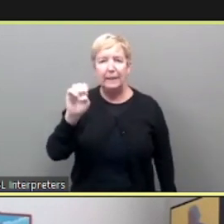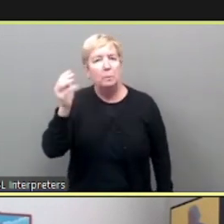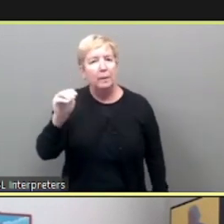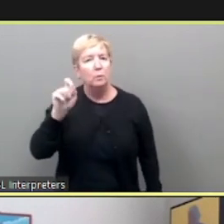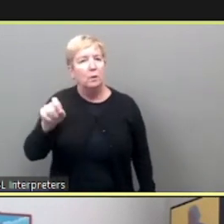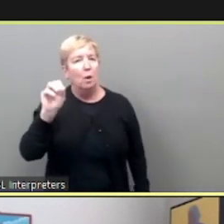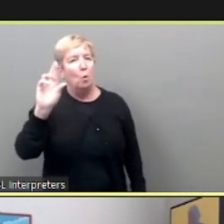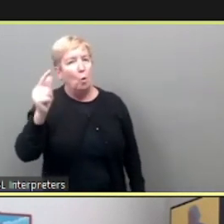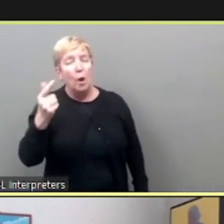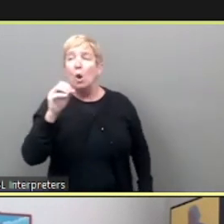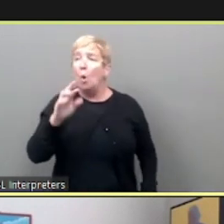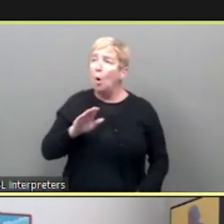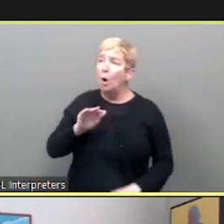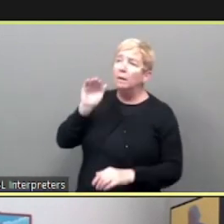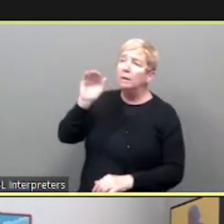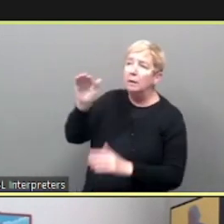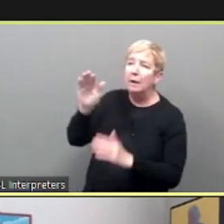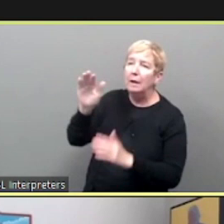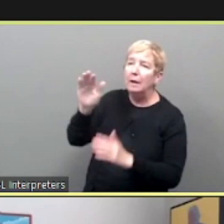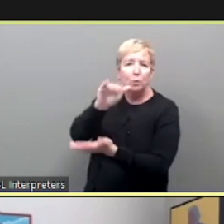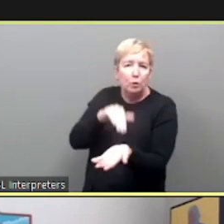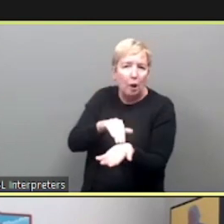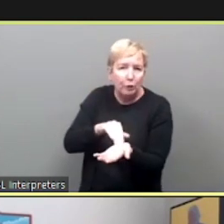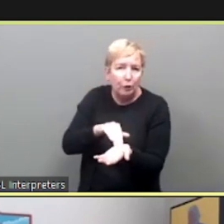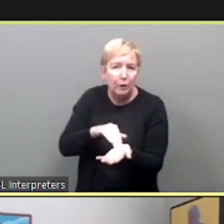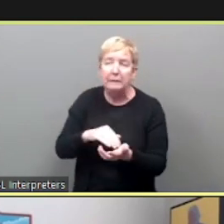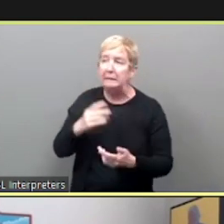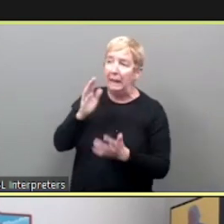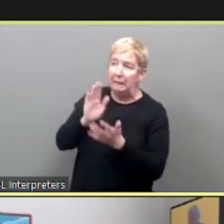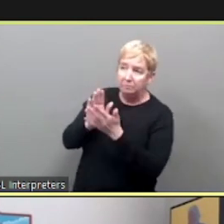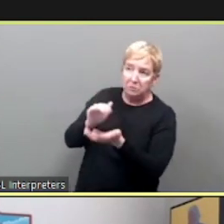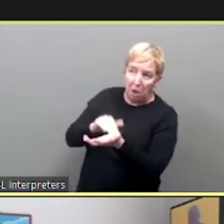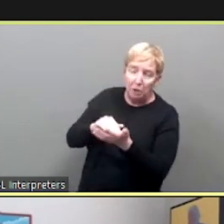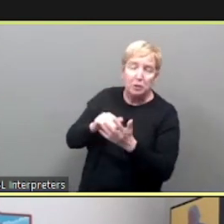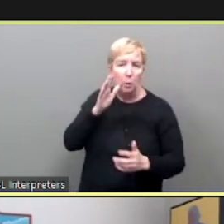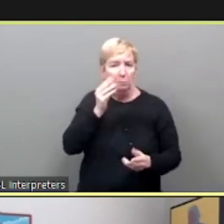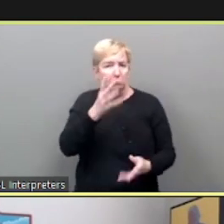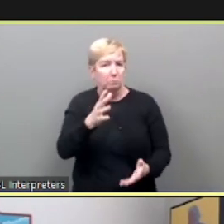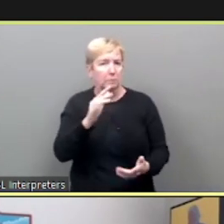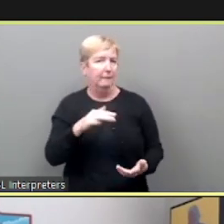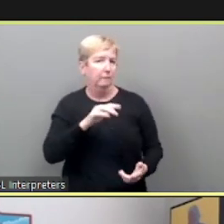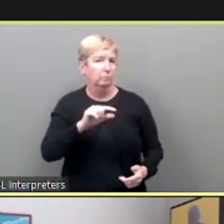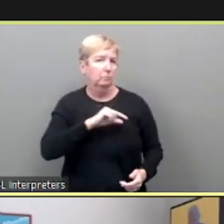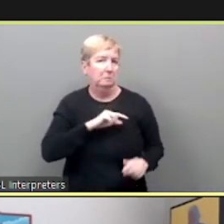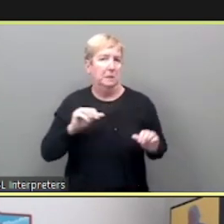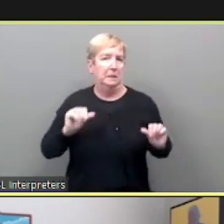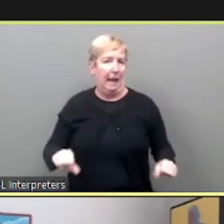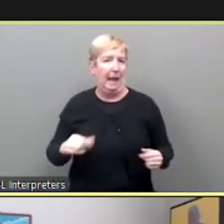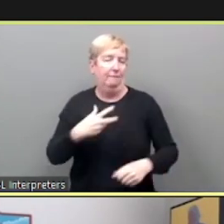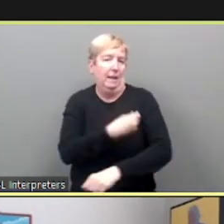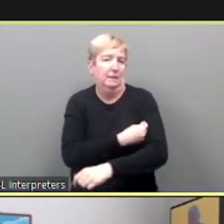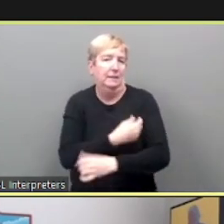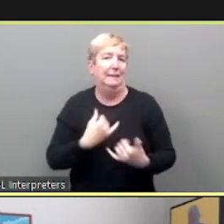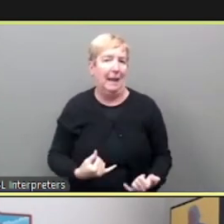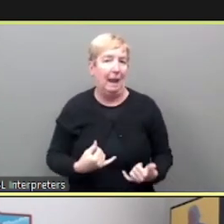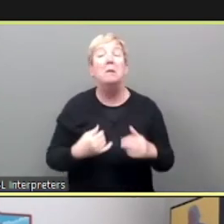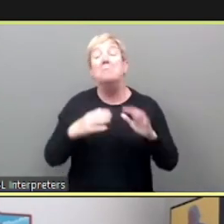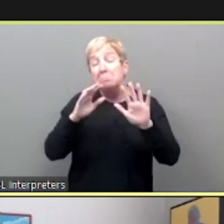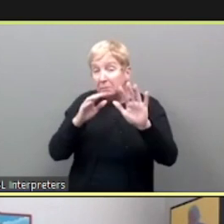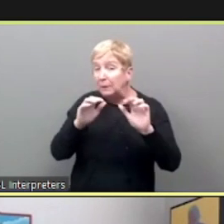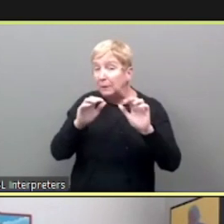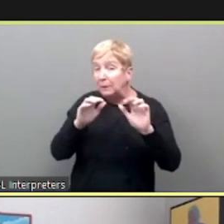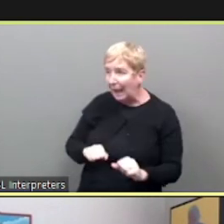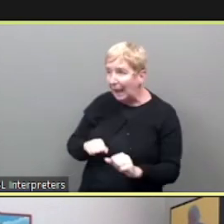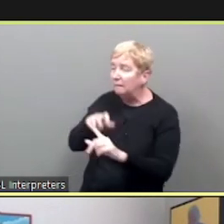if you have questions about the vaccine or your eligibility. You can also schedule your vaccine appointment with your provider or